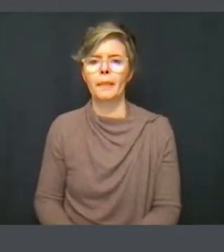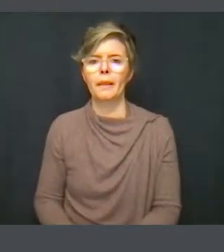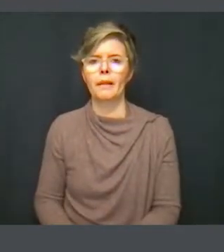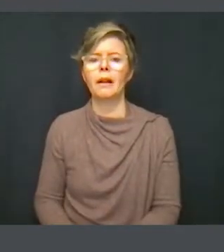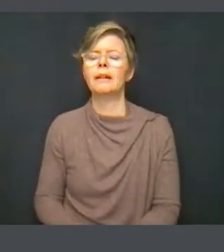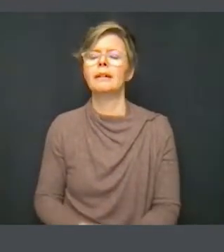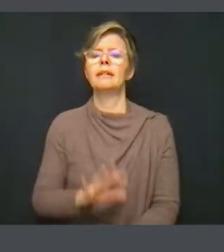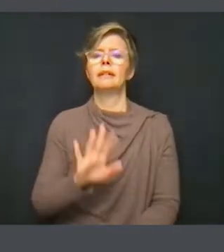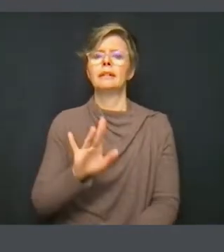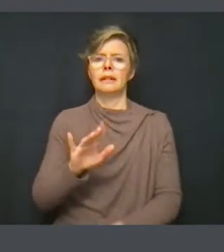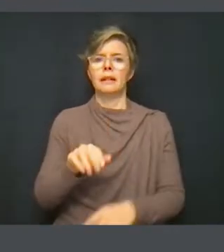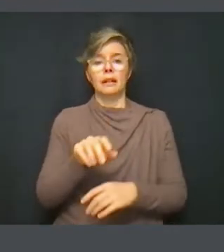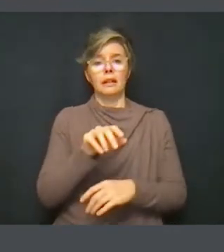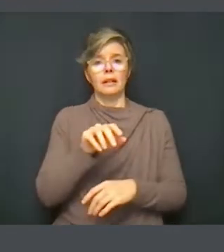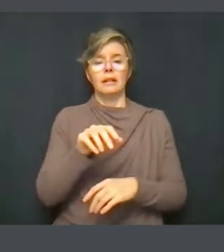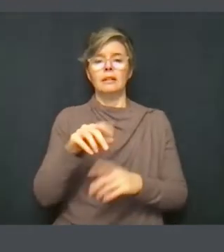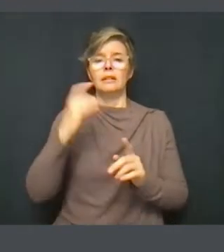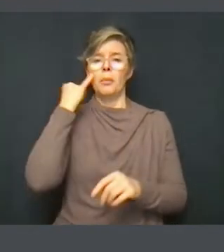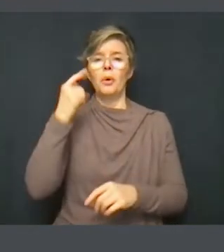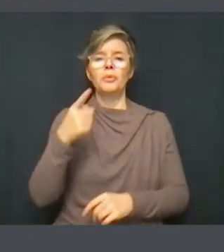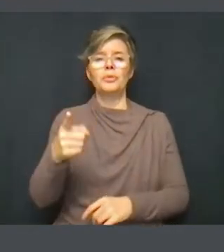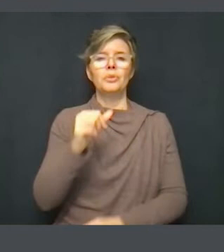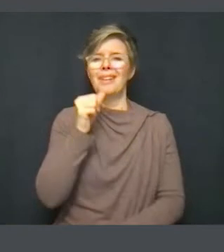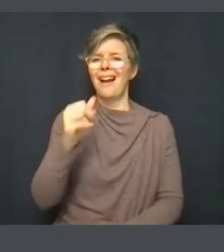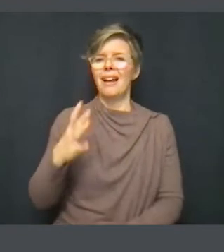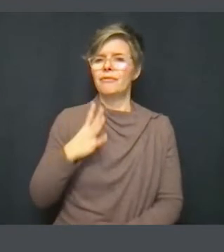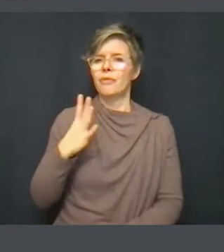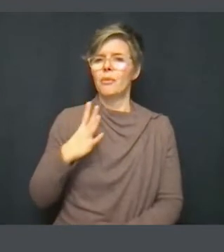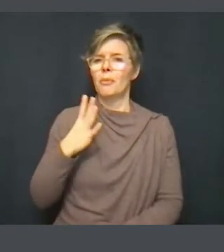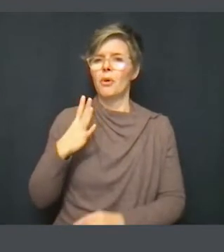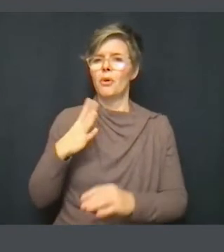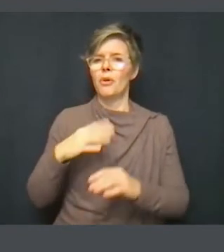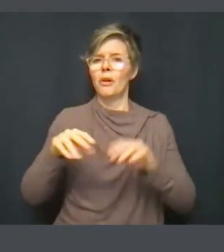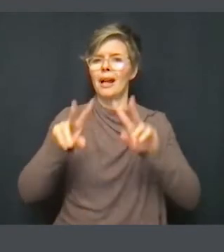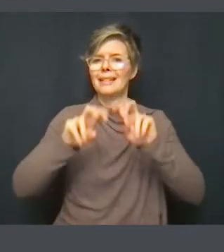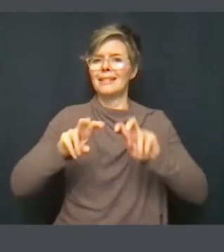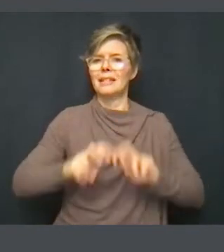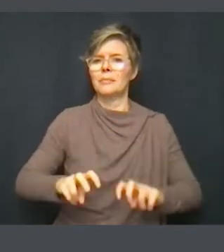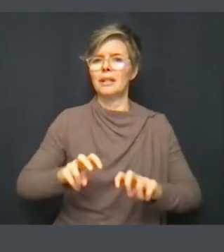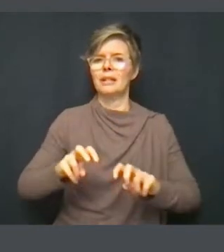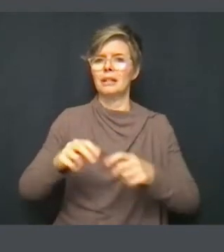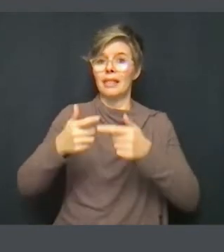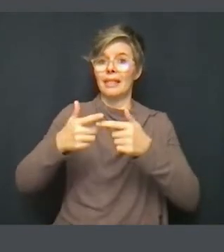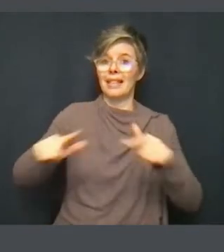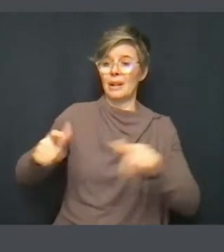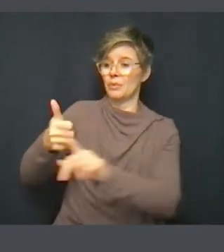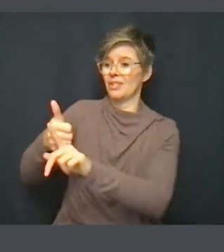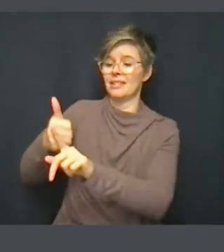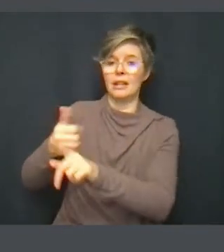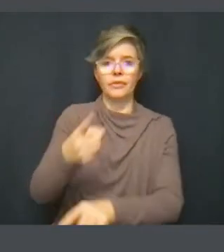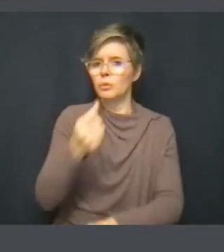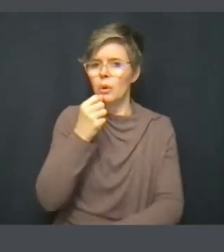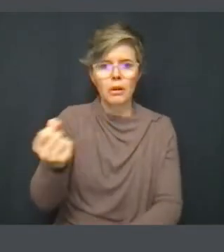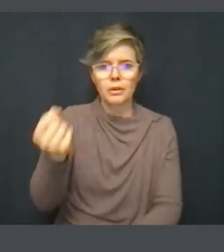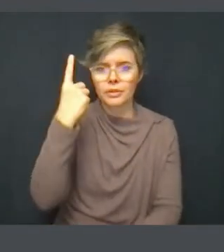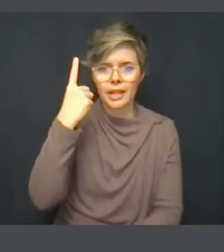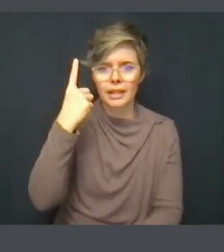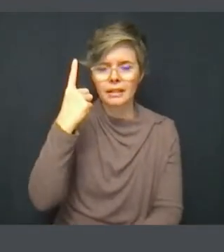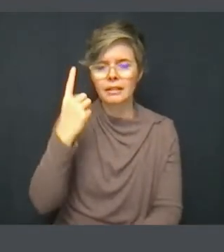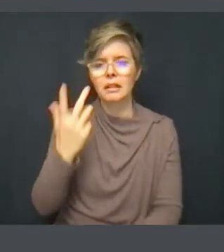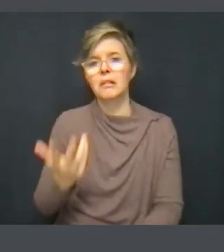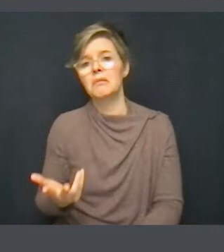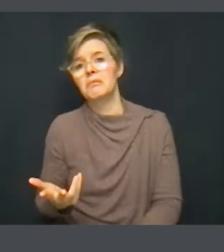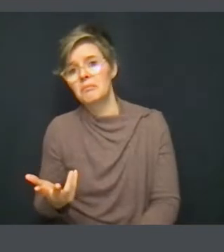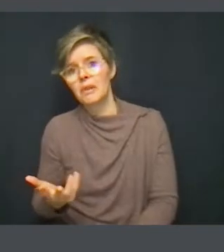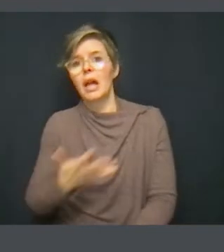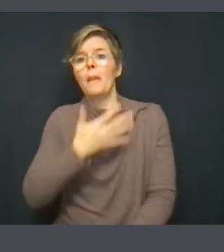you're informally assessing a language you don't understand, would you say a translation of a test is better than nothing? Yes, better than